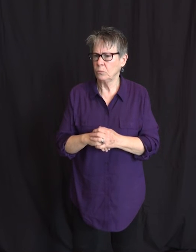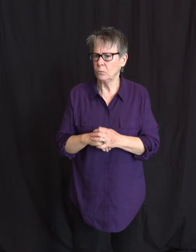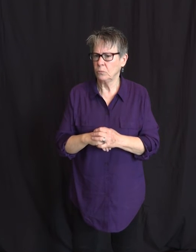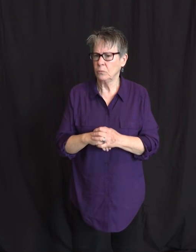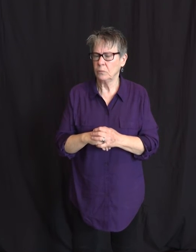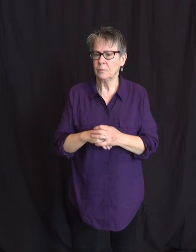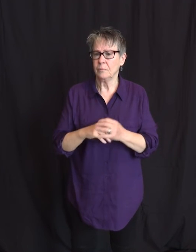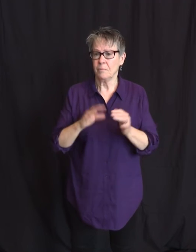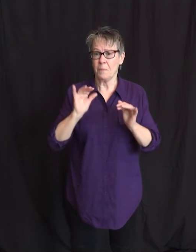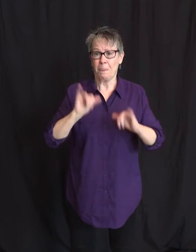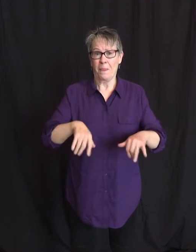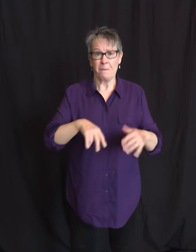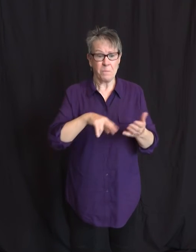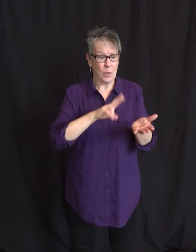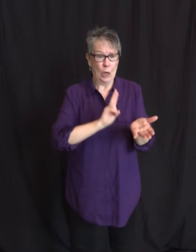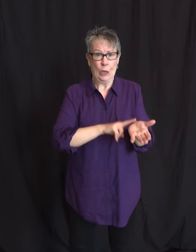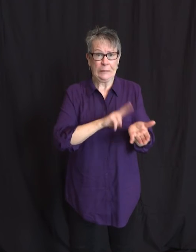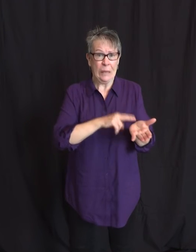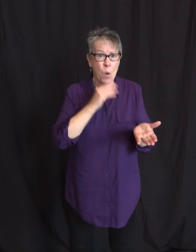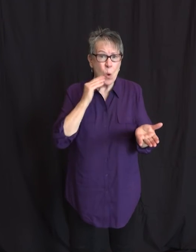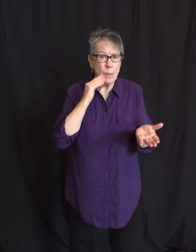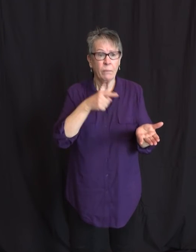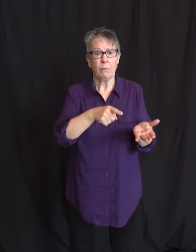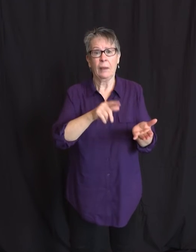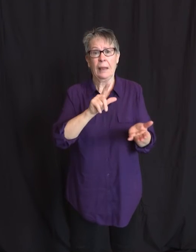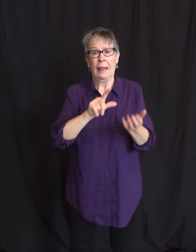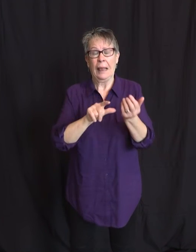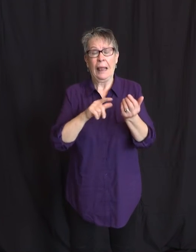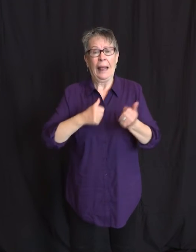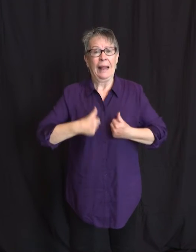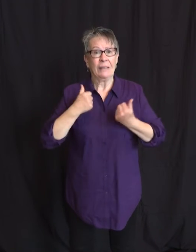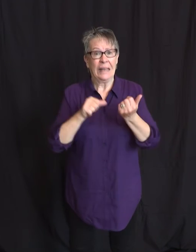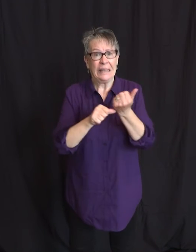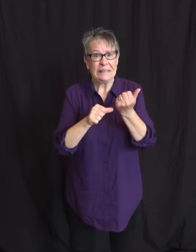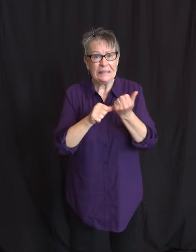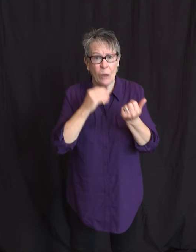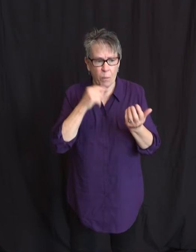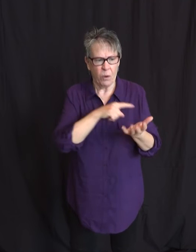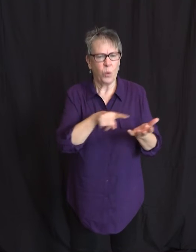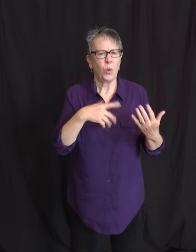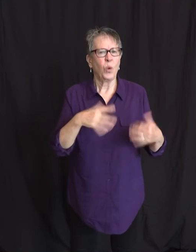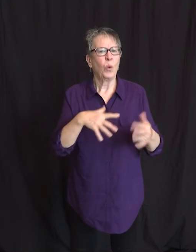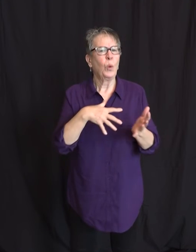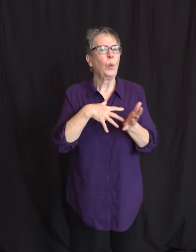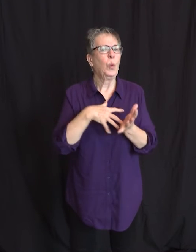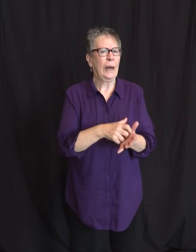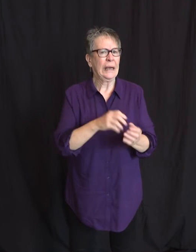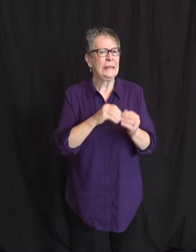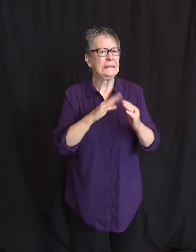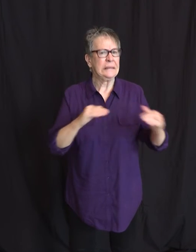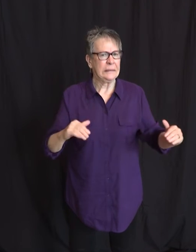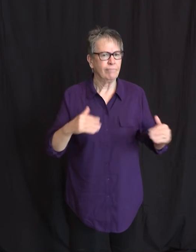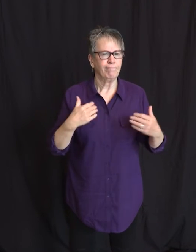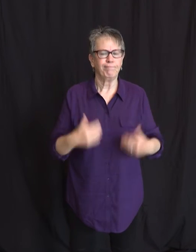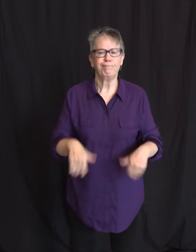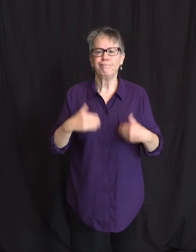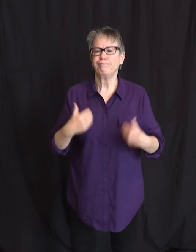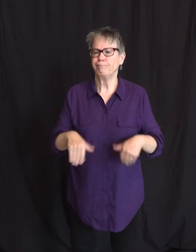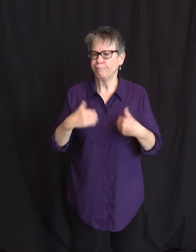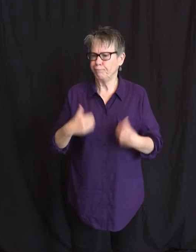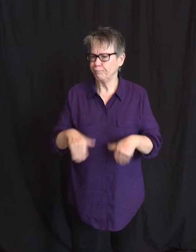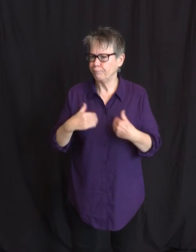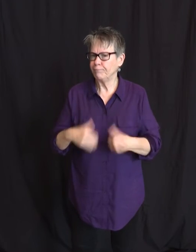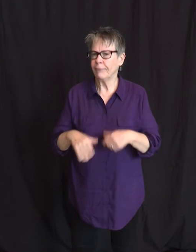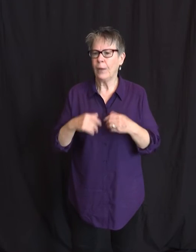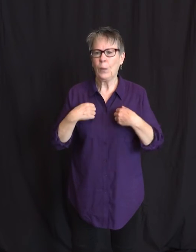we've identified is that there is very little resiliency in long-term care. And we need to look